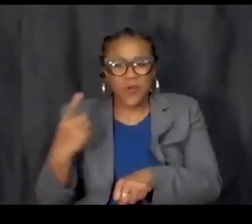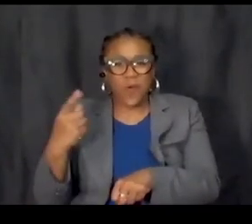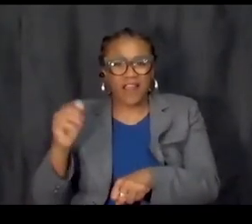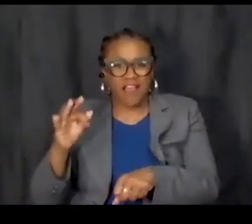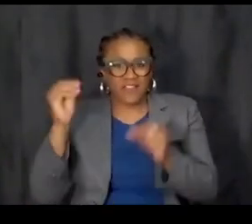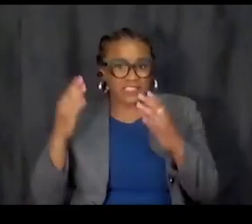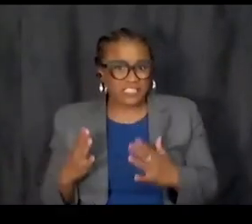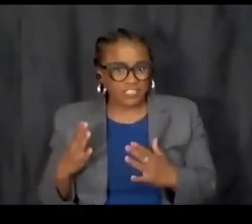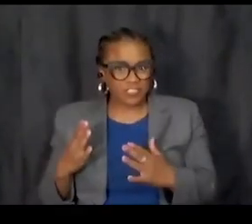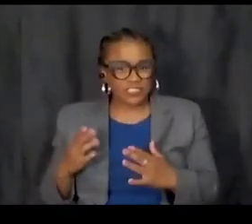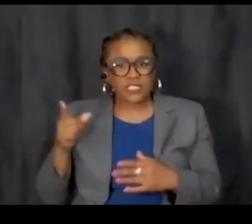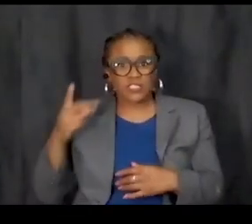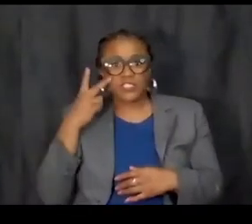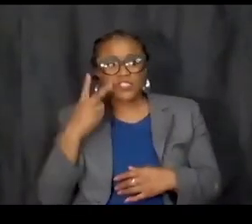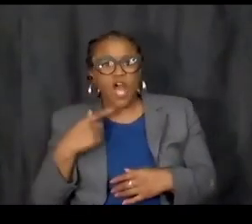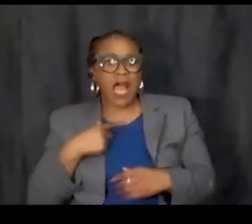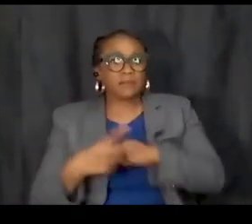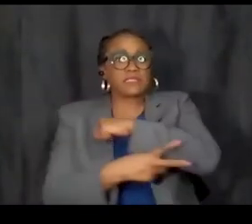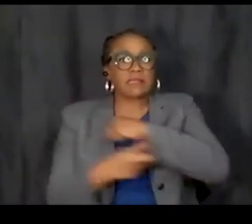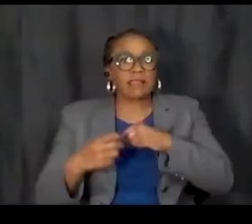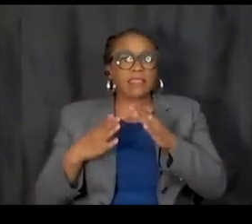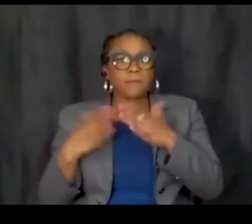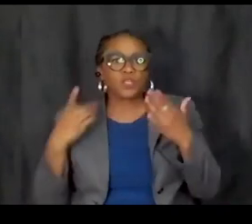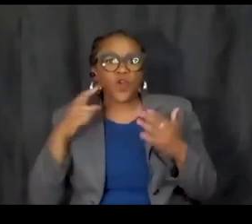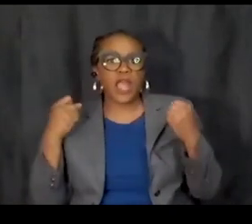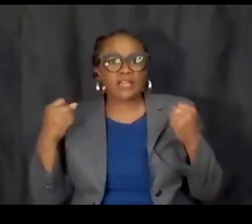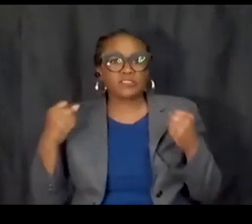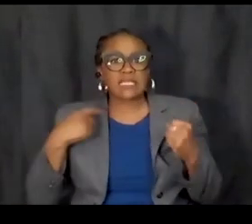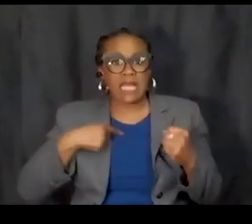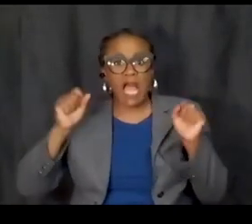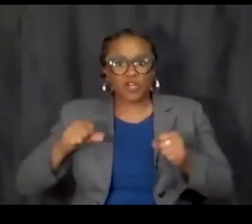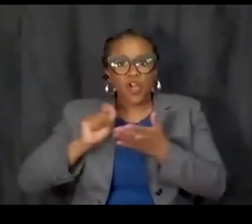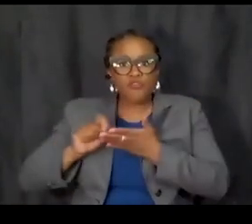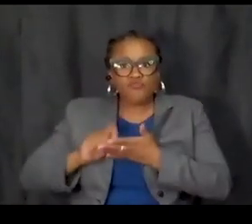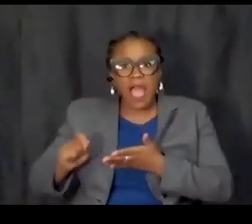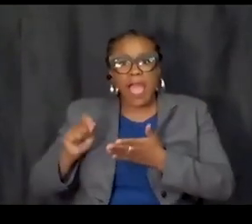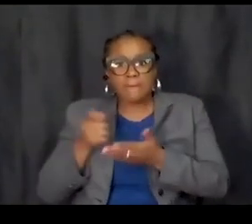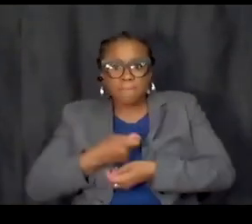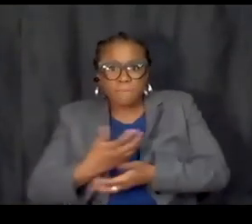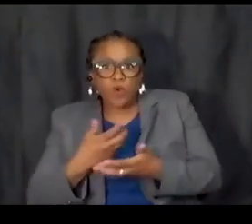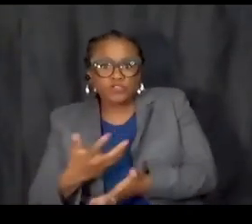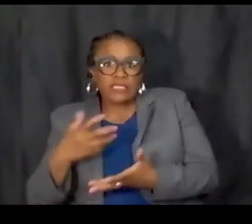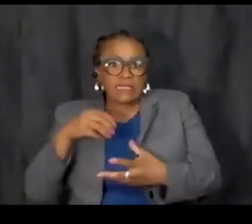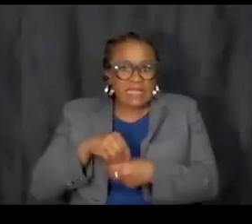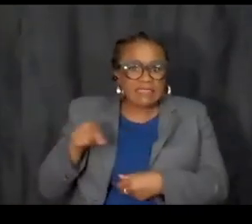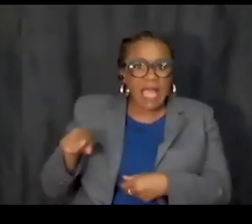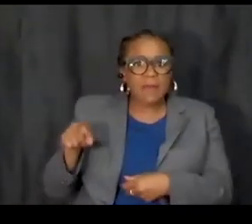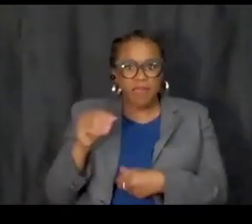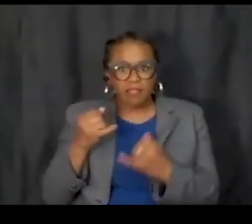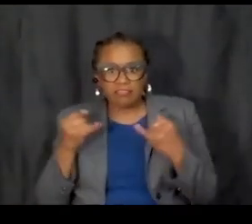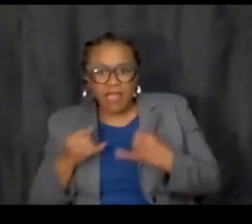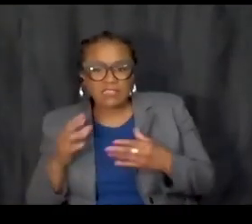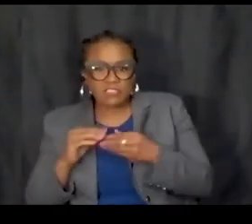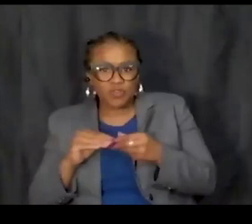And then when she saw that I was stealing the exercise books so that I could write poetry and lines in them and stories and stuff, she said, "Okay, don't